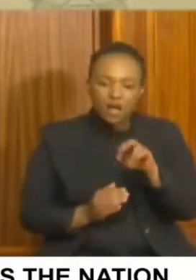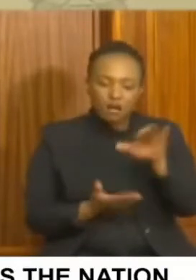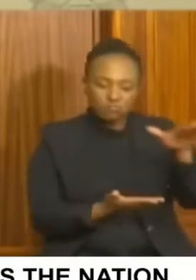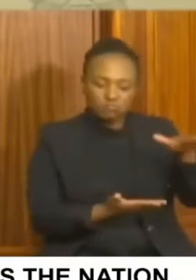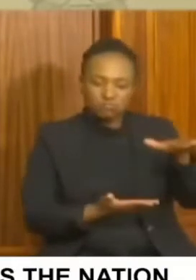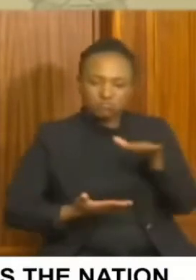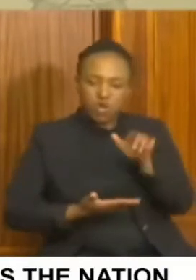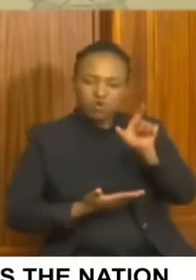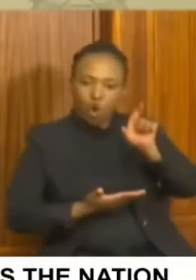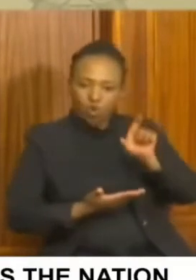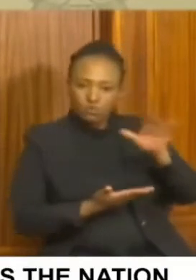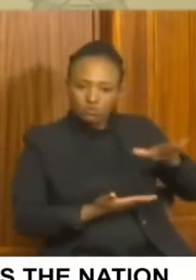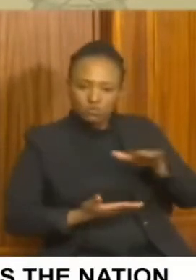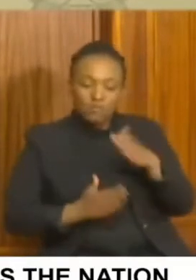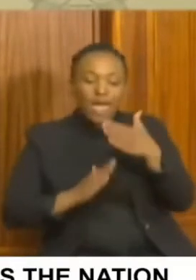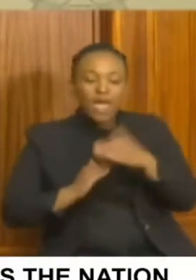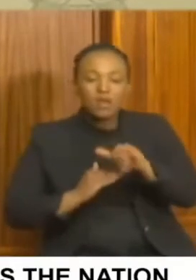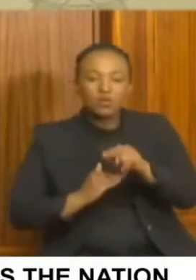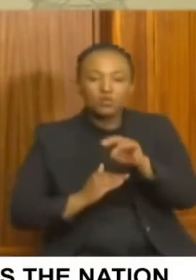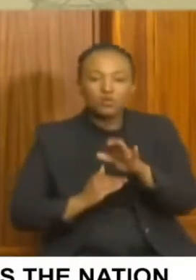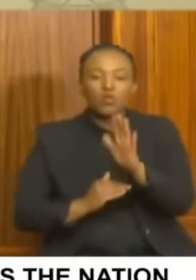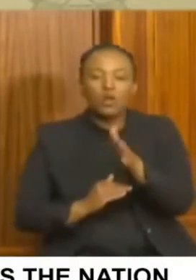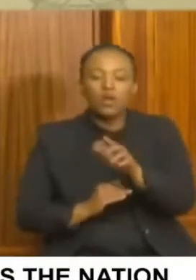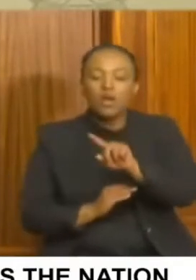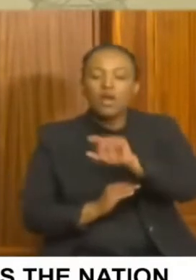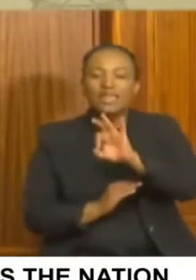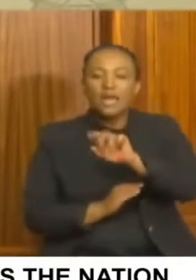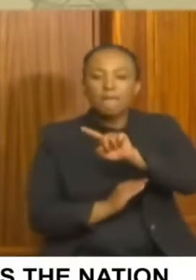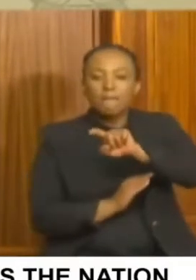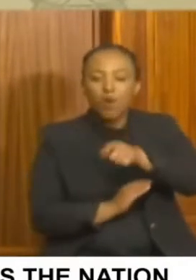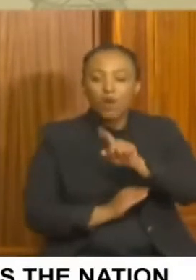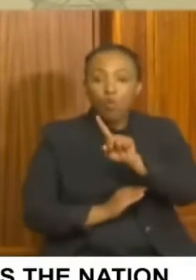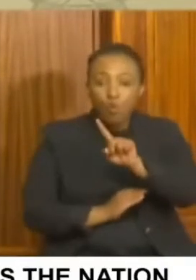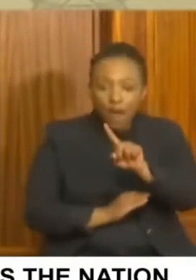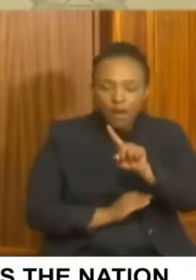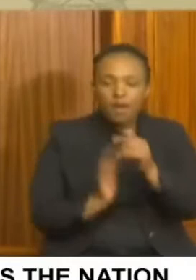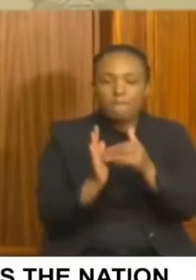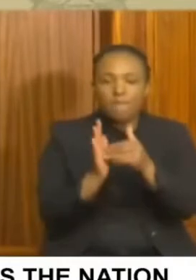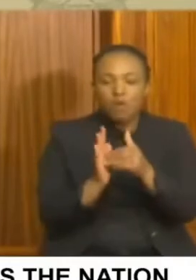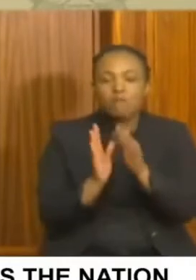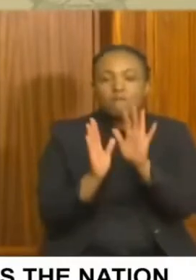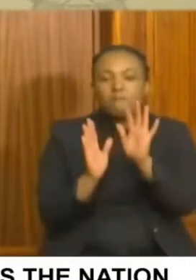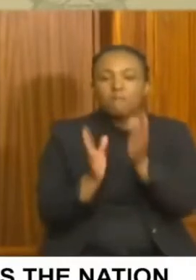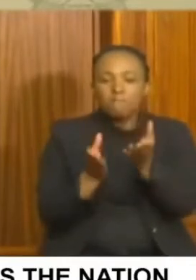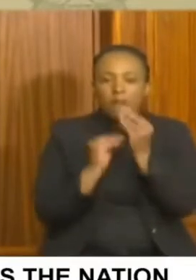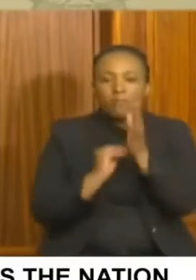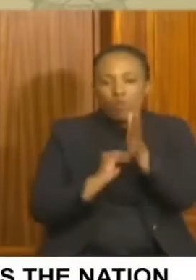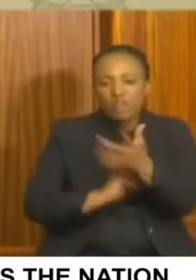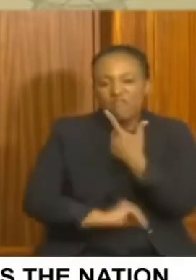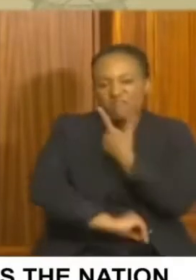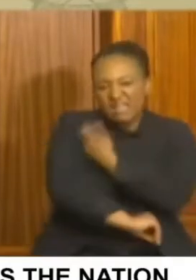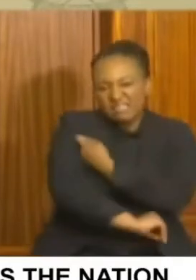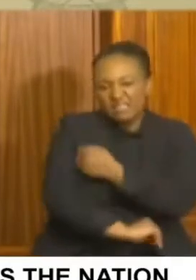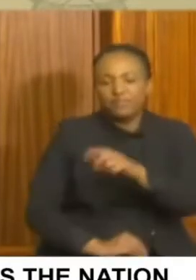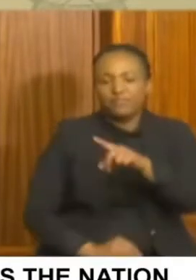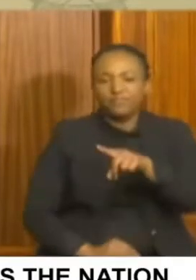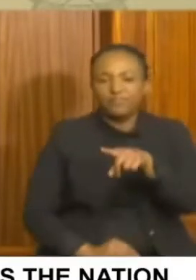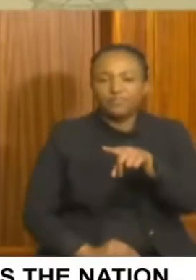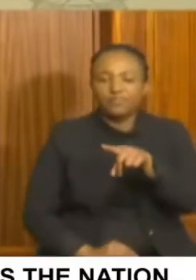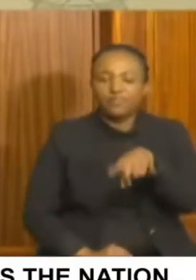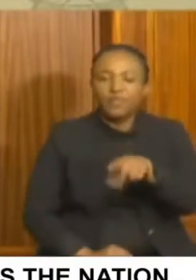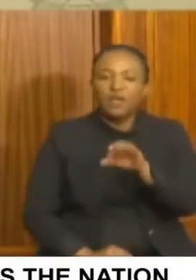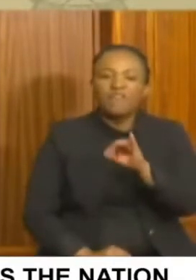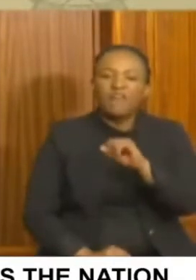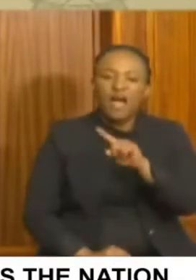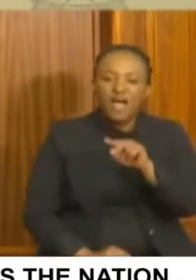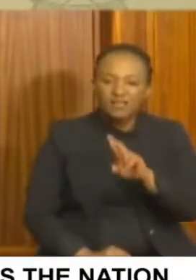expect to have received... By the end of June. This clown told us in February by April. By April. Now it's the end of June. We have received an